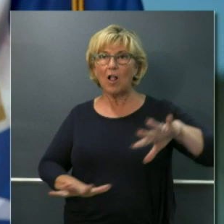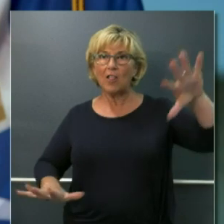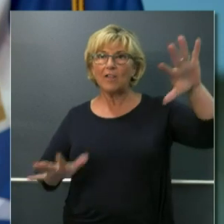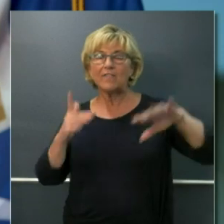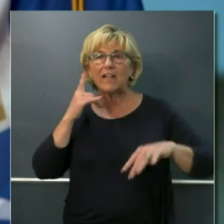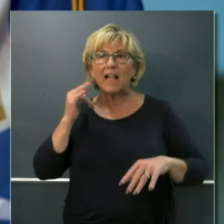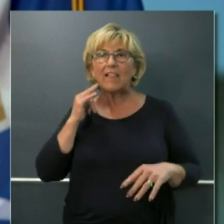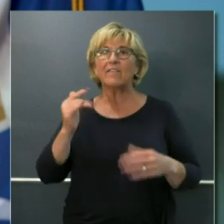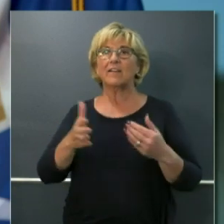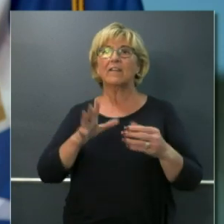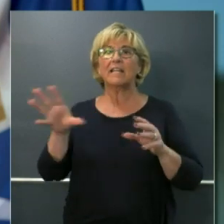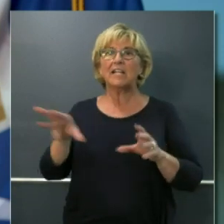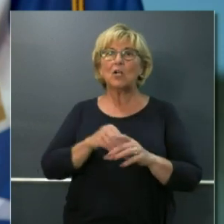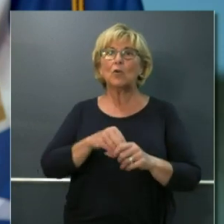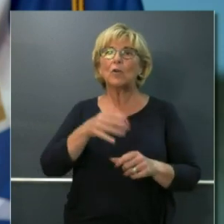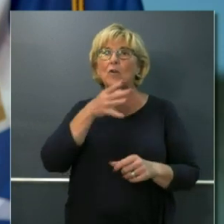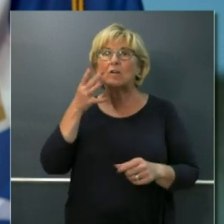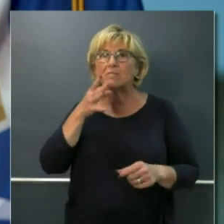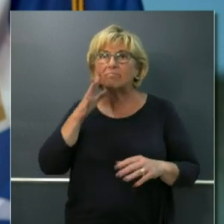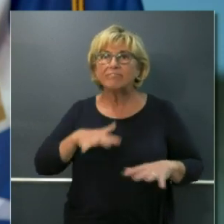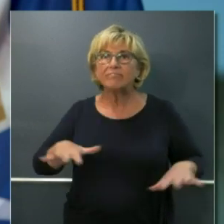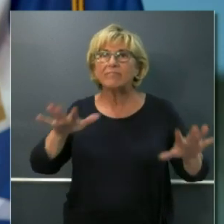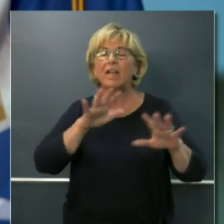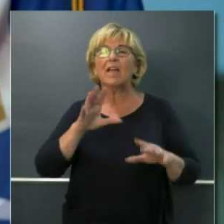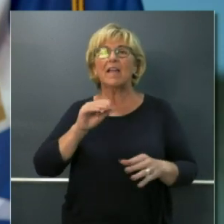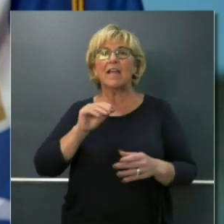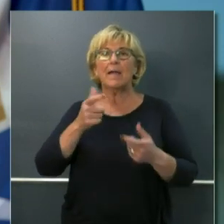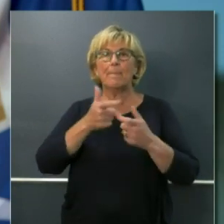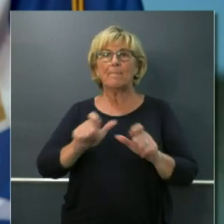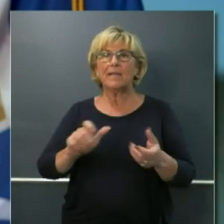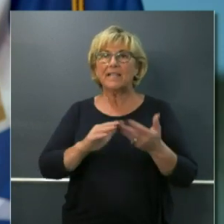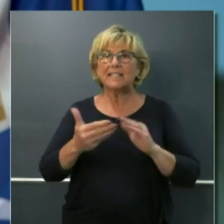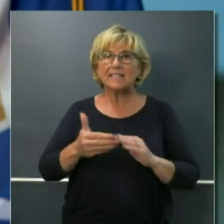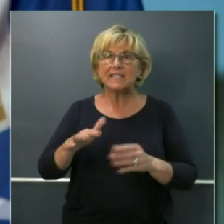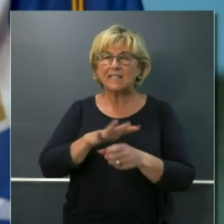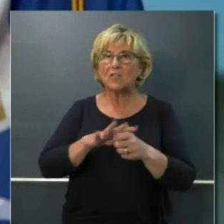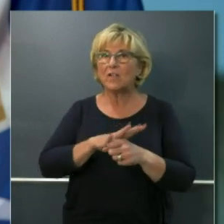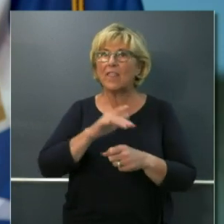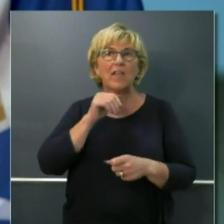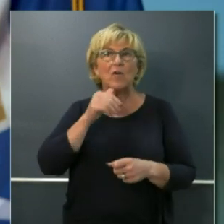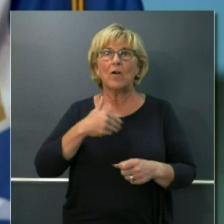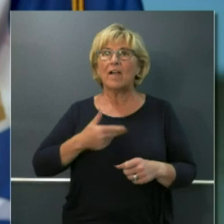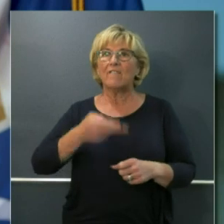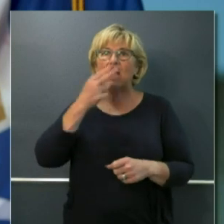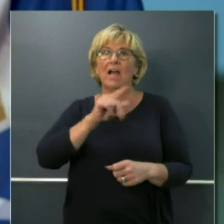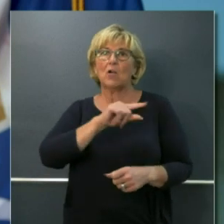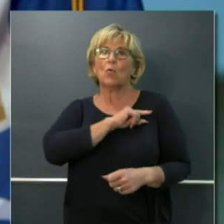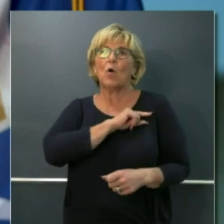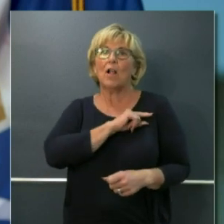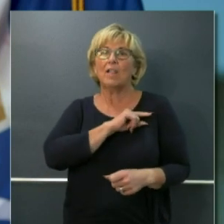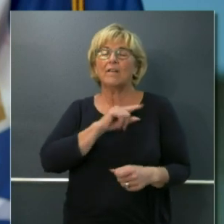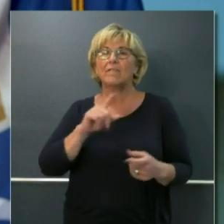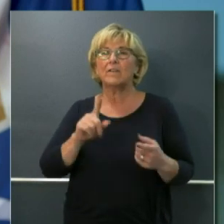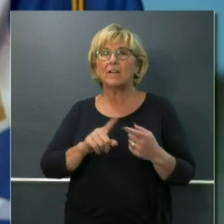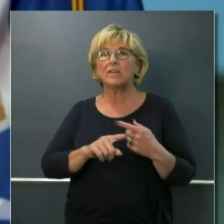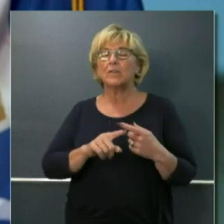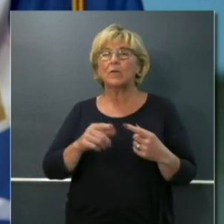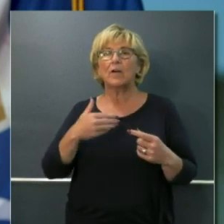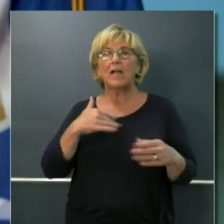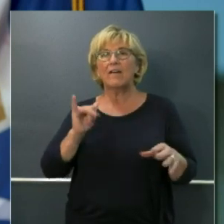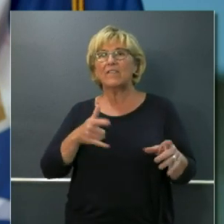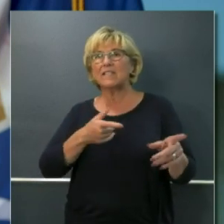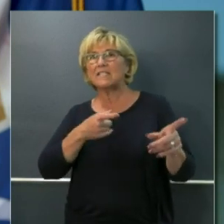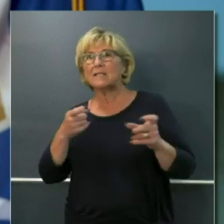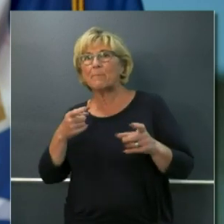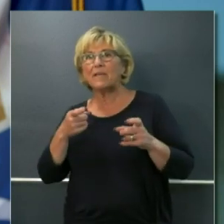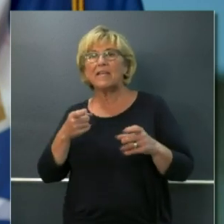in rural districts and in some urban districts that just simply don't have the high quality download speed and